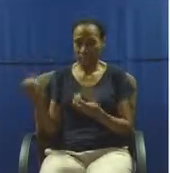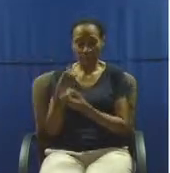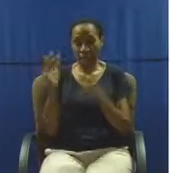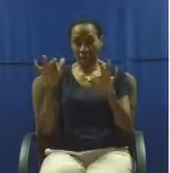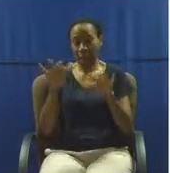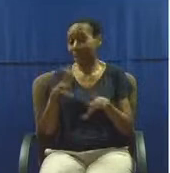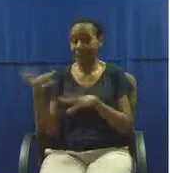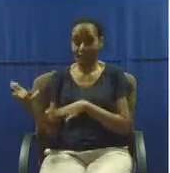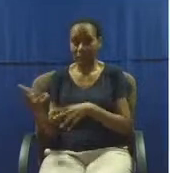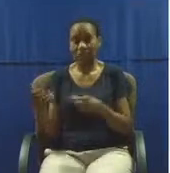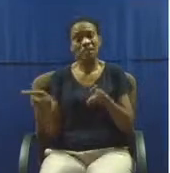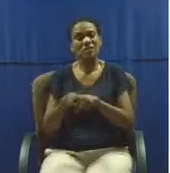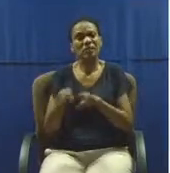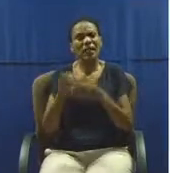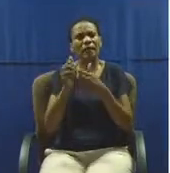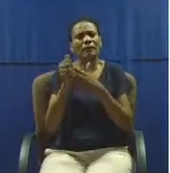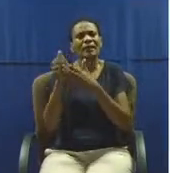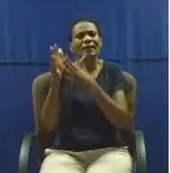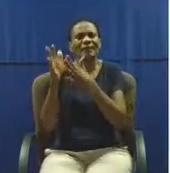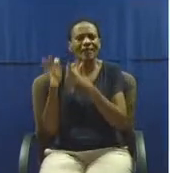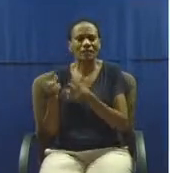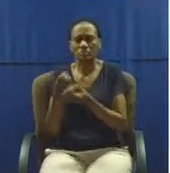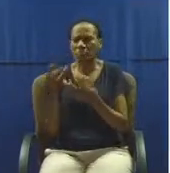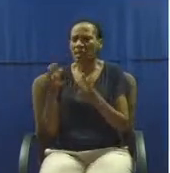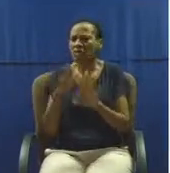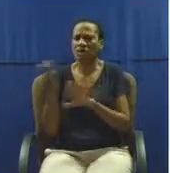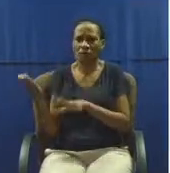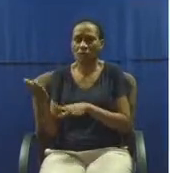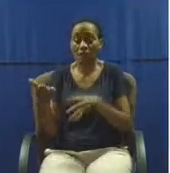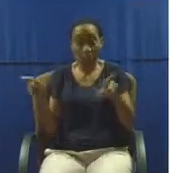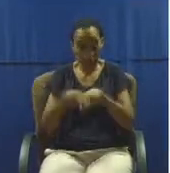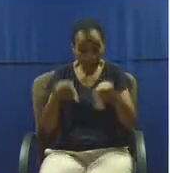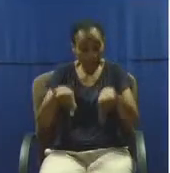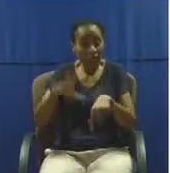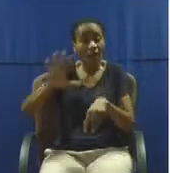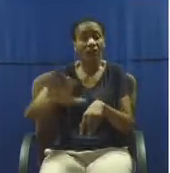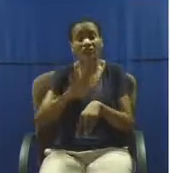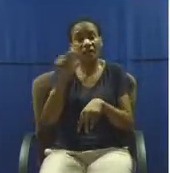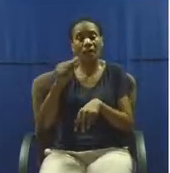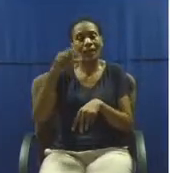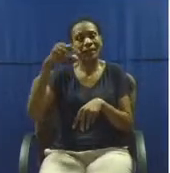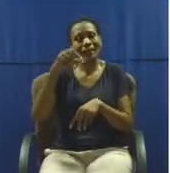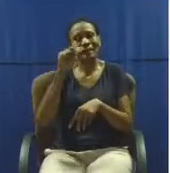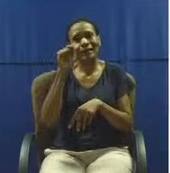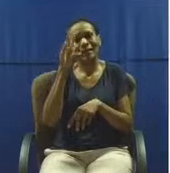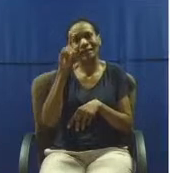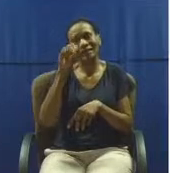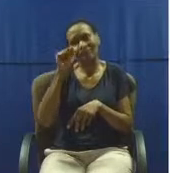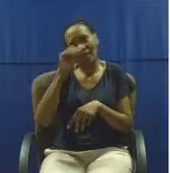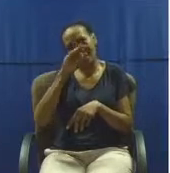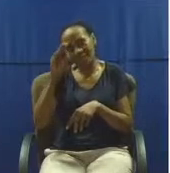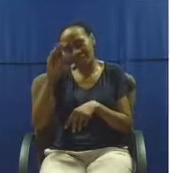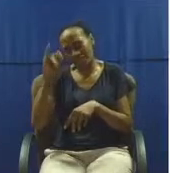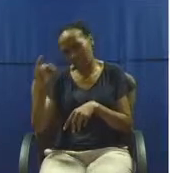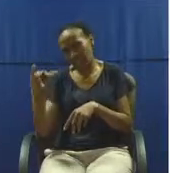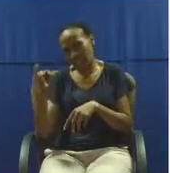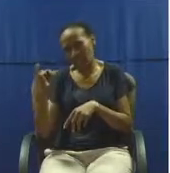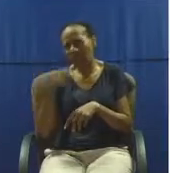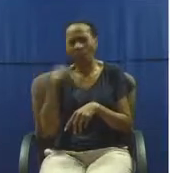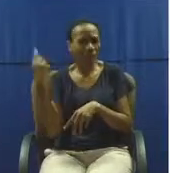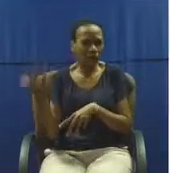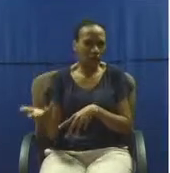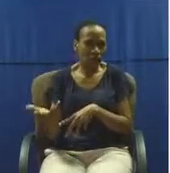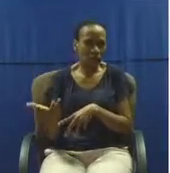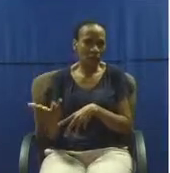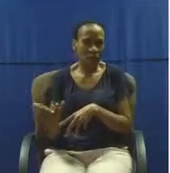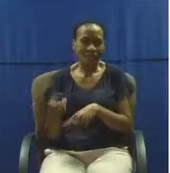killed. Like on our own continent, Muammar Gaddafi was killed. And that has happened